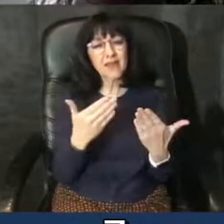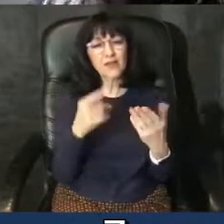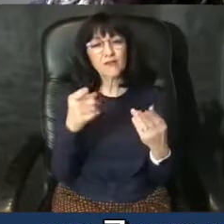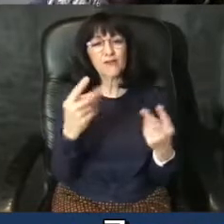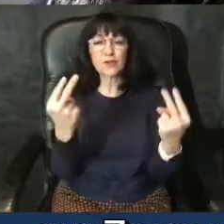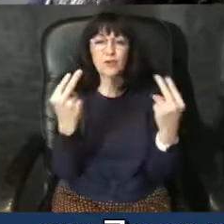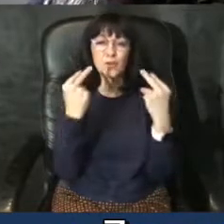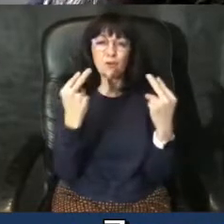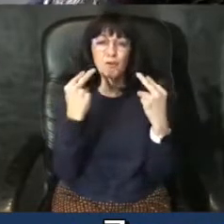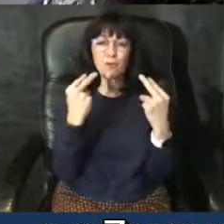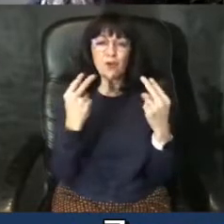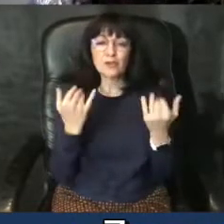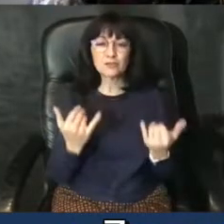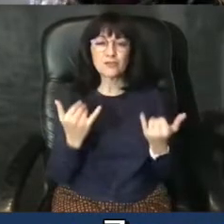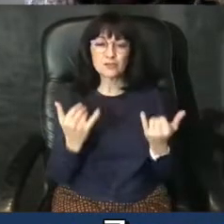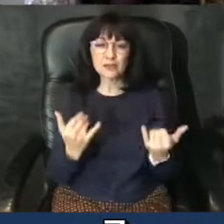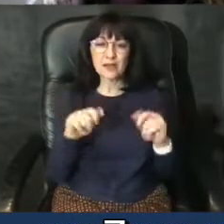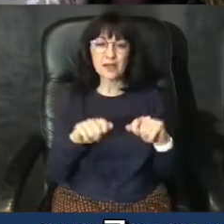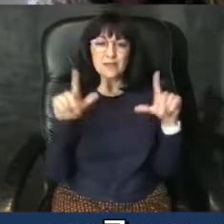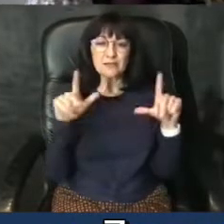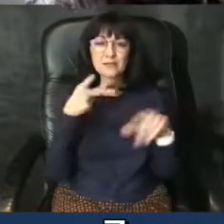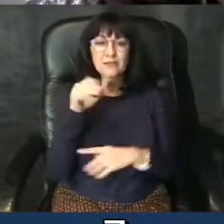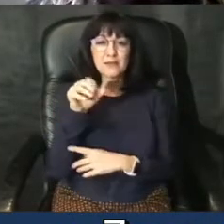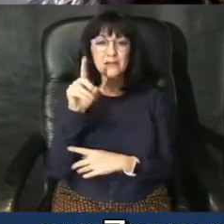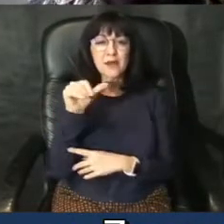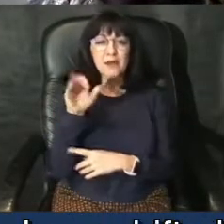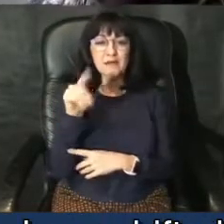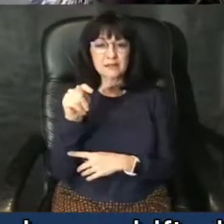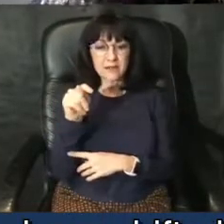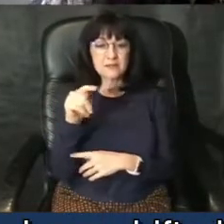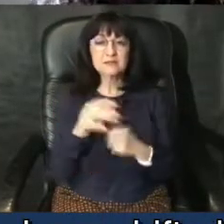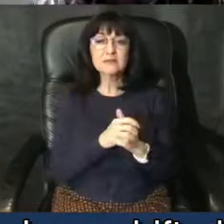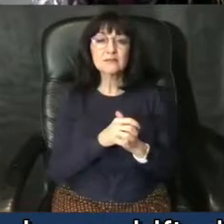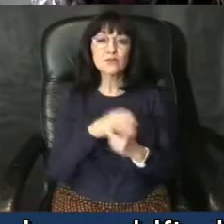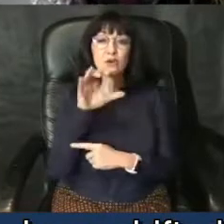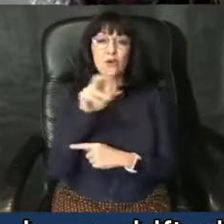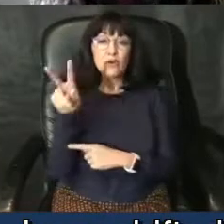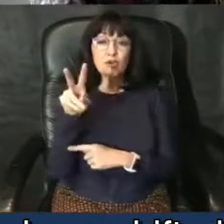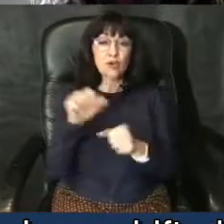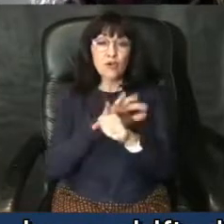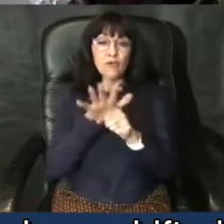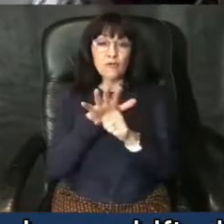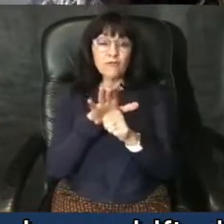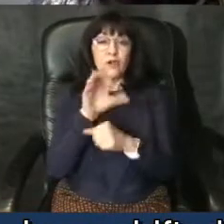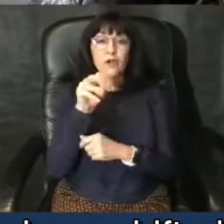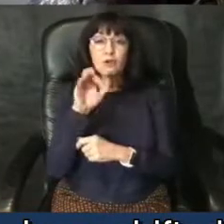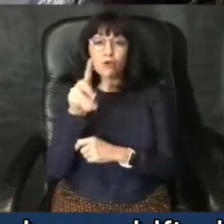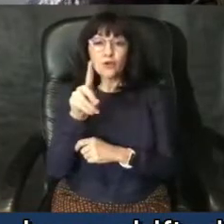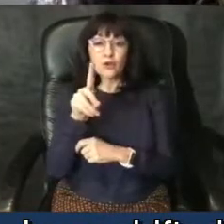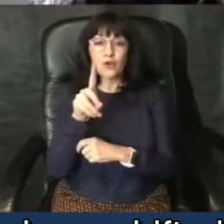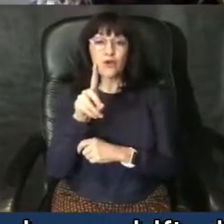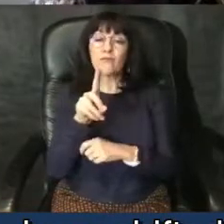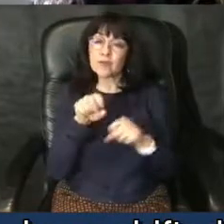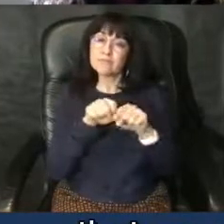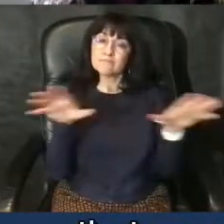podcast today. As the COVID-19 outbreak continues, we have shifted from doing Facebook Live to Zoom